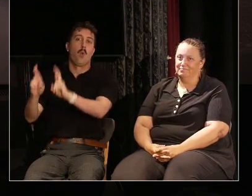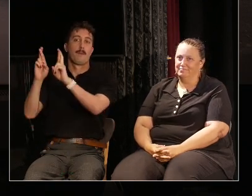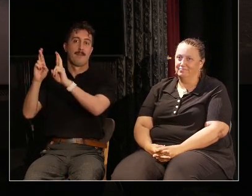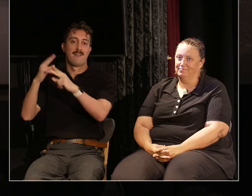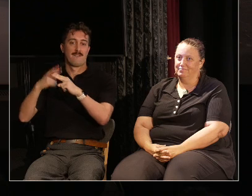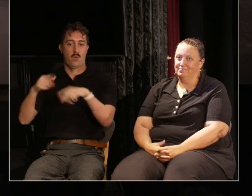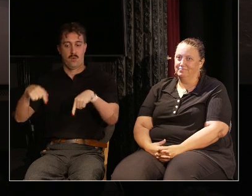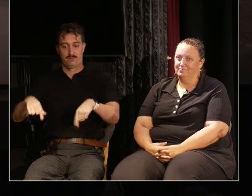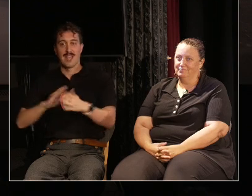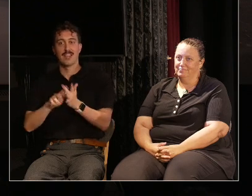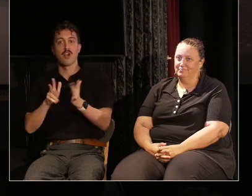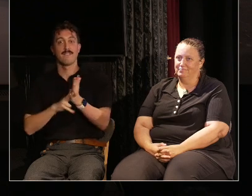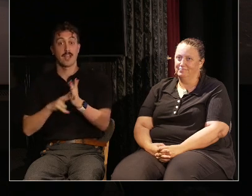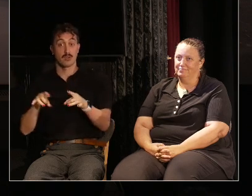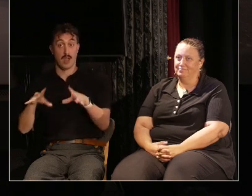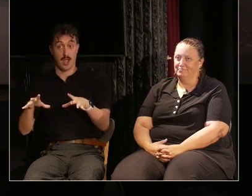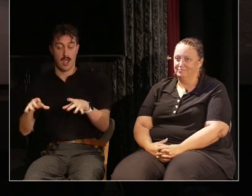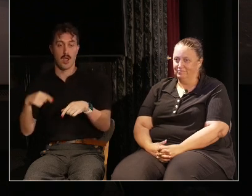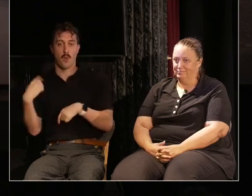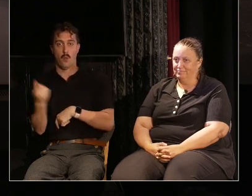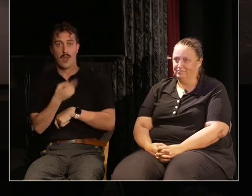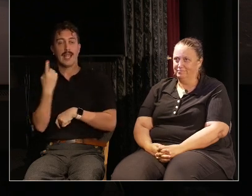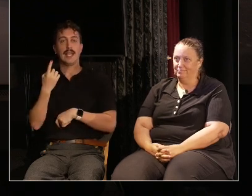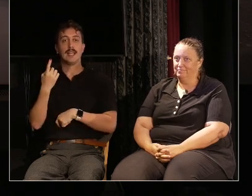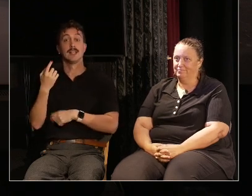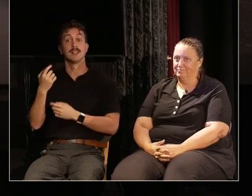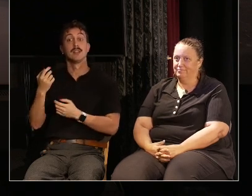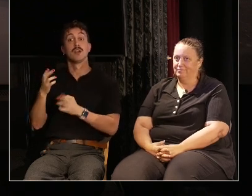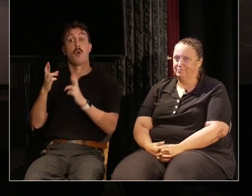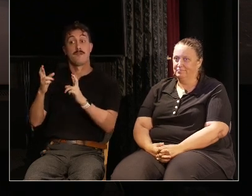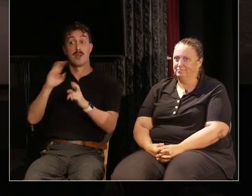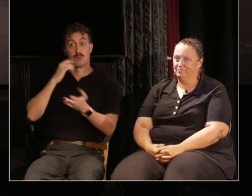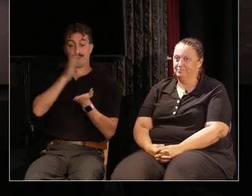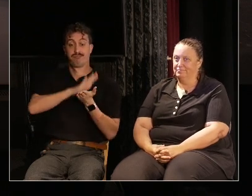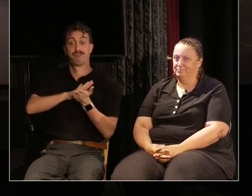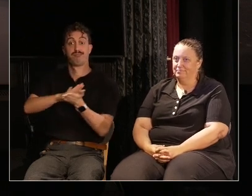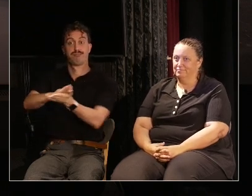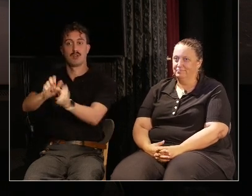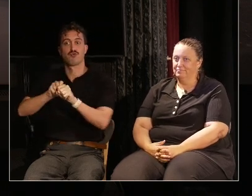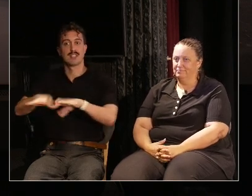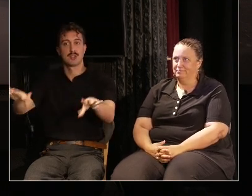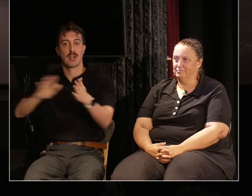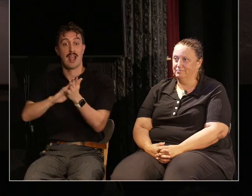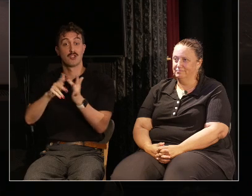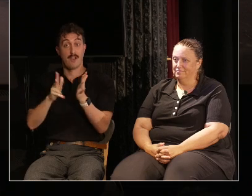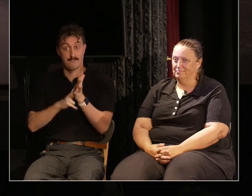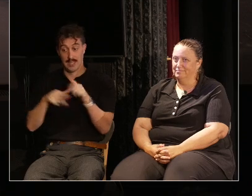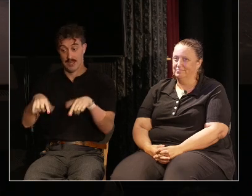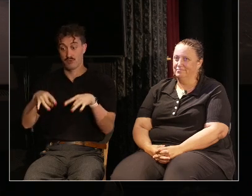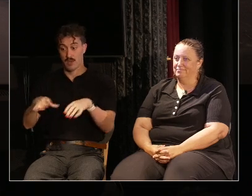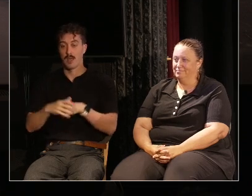on the virtual elimination of HIV transmissions by 2030. This is all thanks to things like testing,